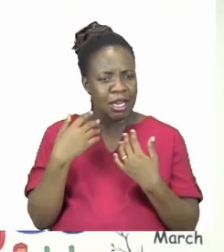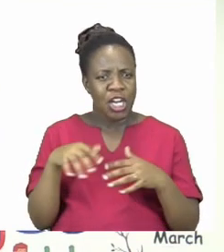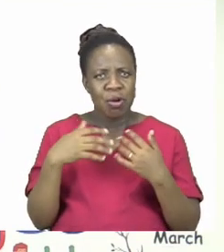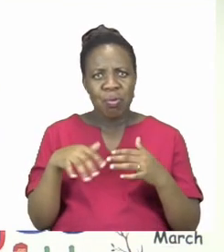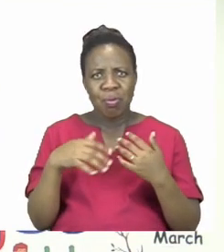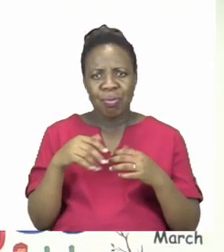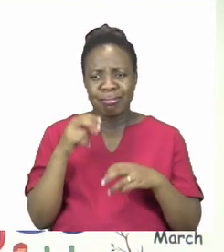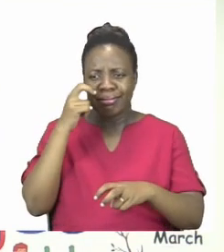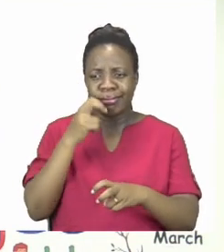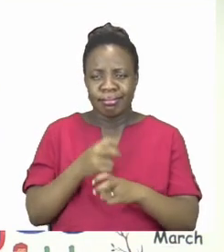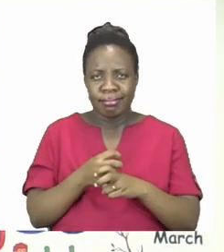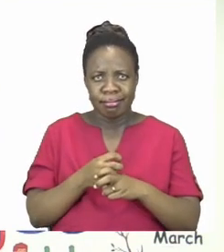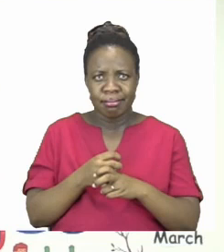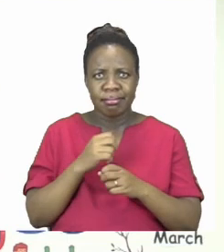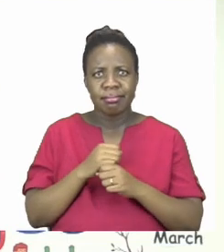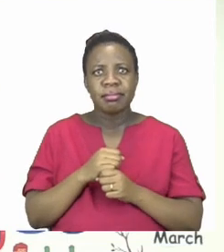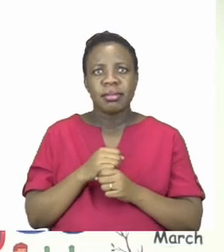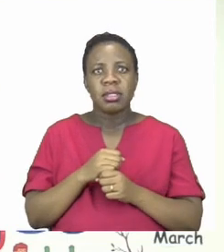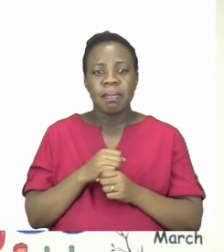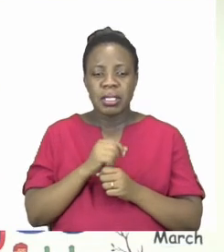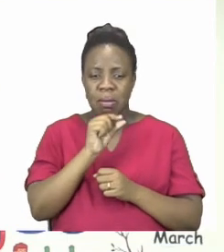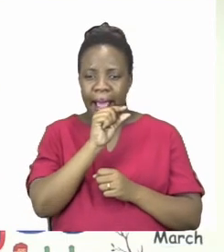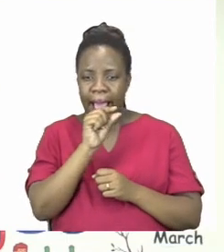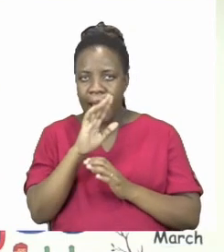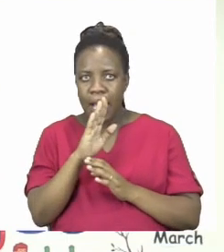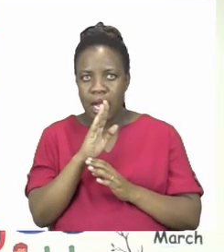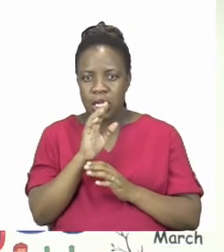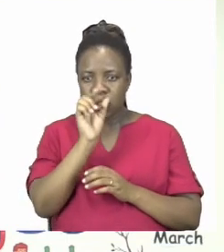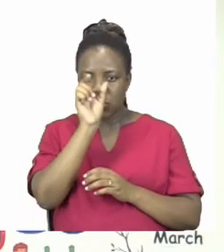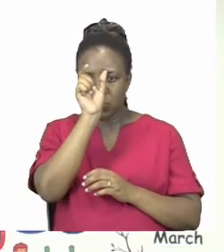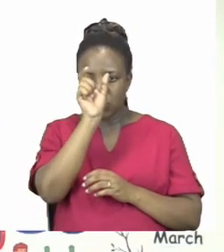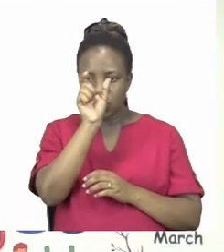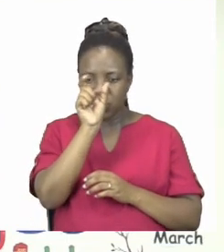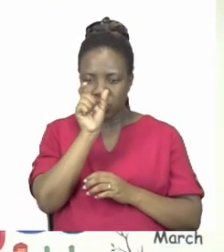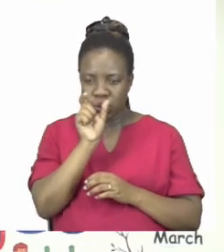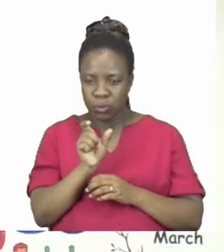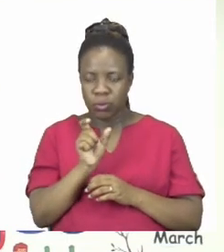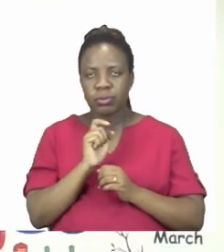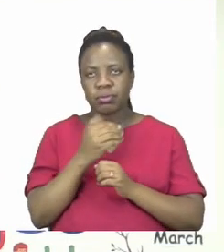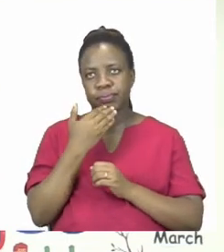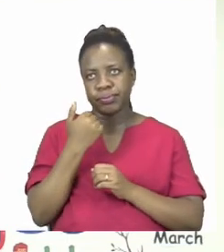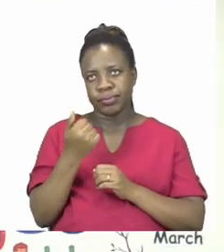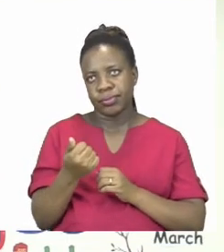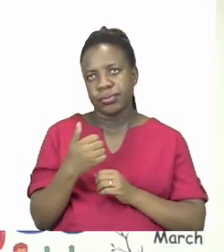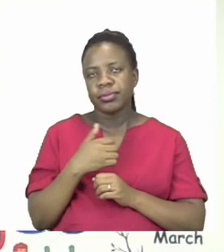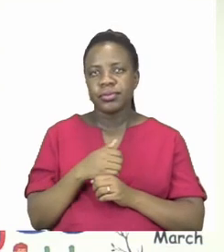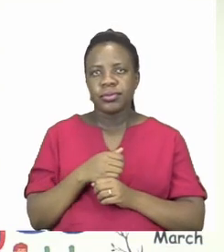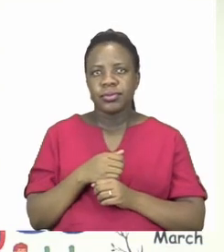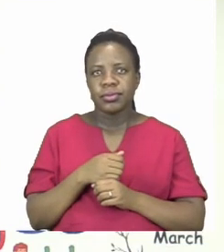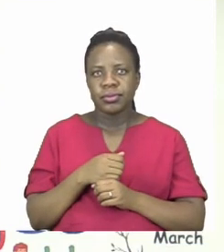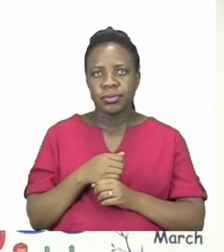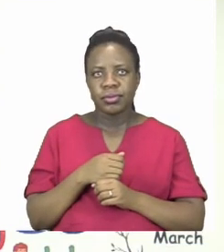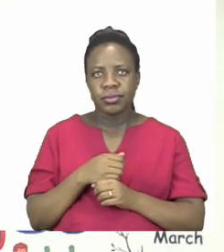having them horizontally, we can rearrange them vertically. So that's exactly